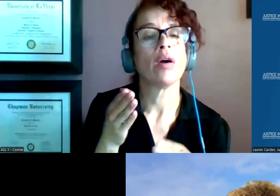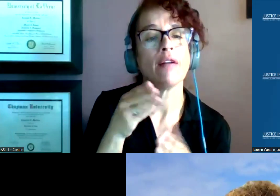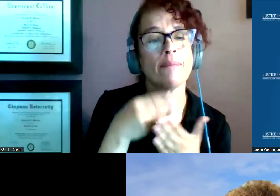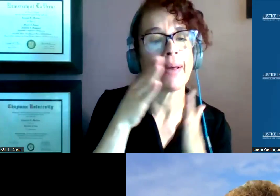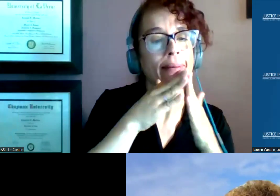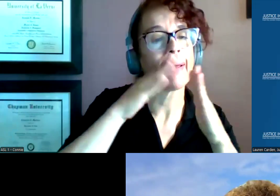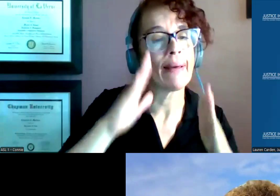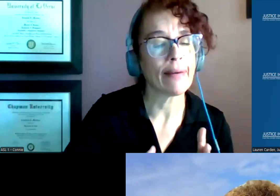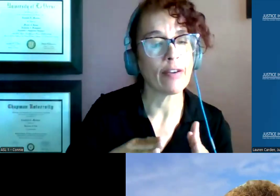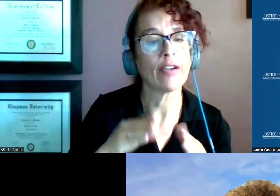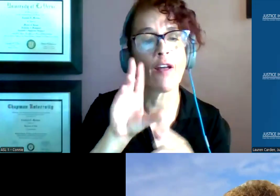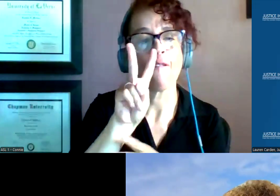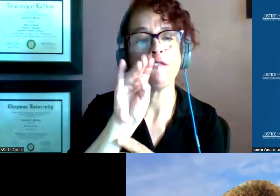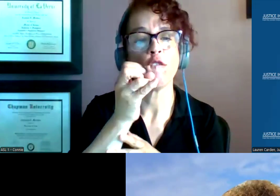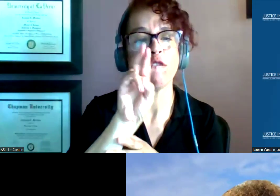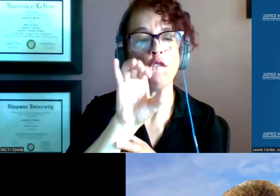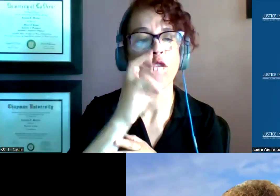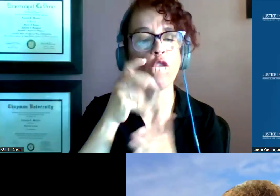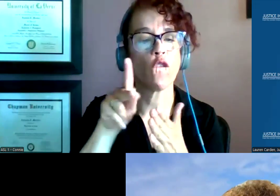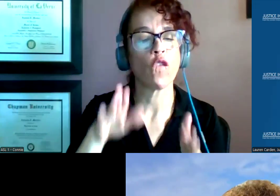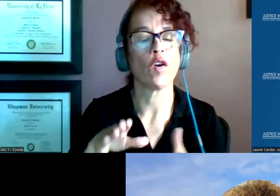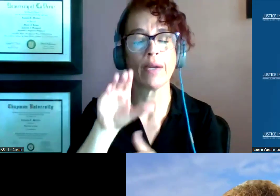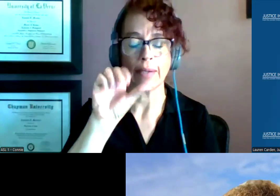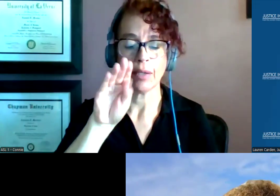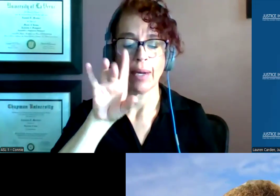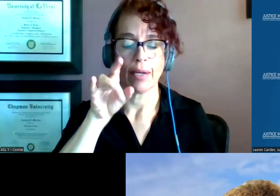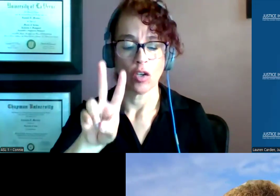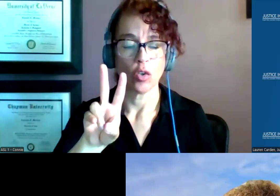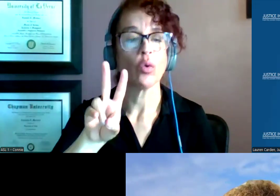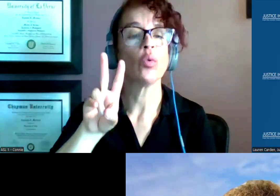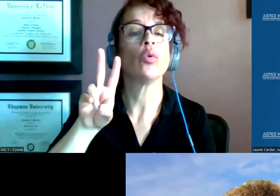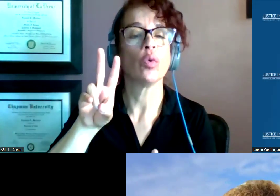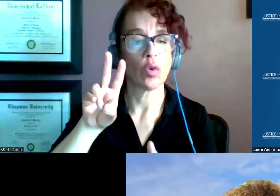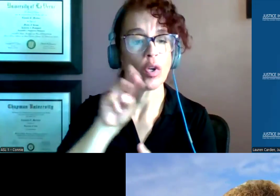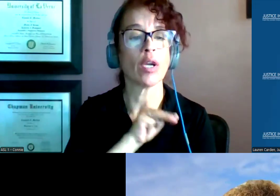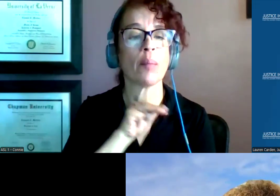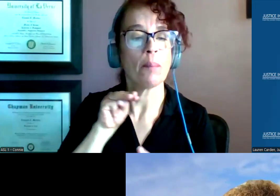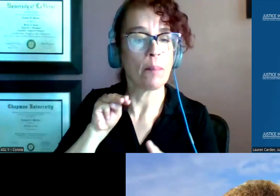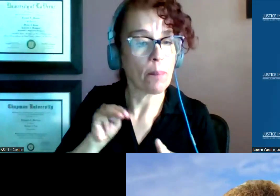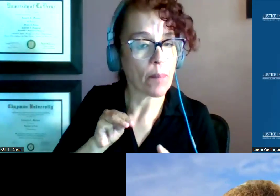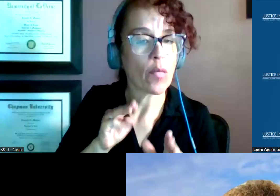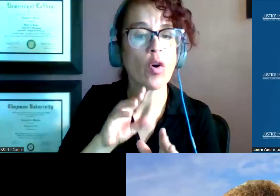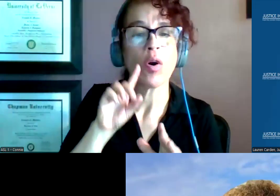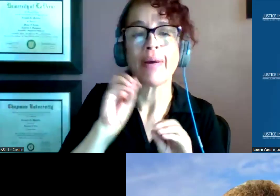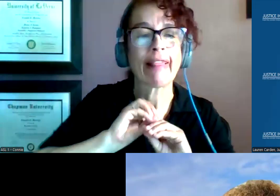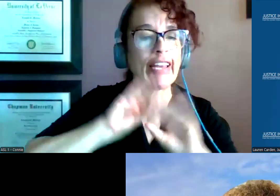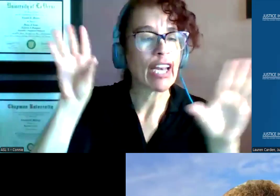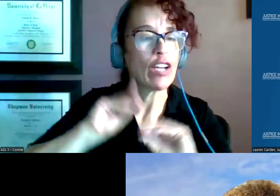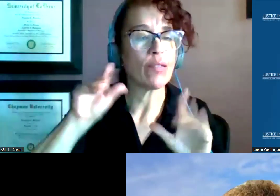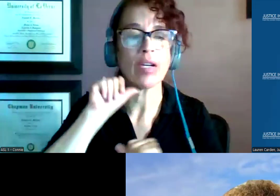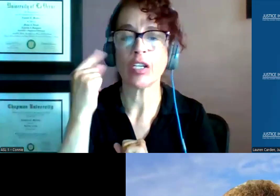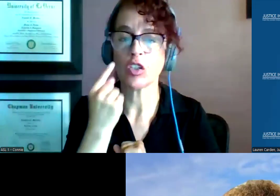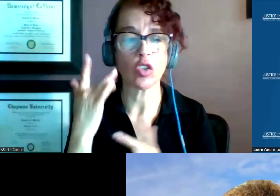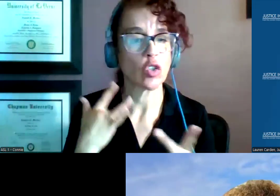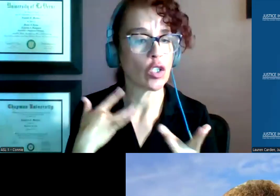housing for voucher holders. So AB 282 is by Assemblymember Pellerin. It just clarifies that it's not